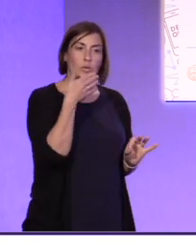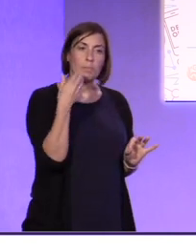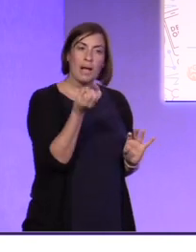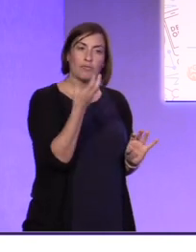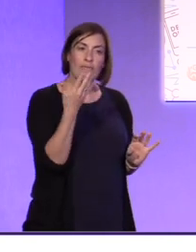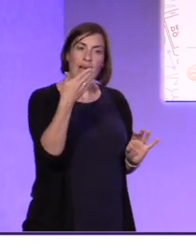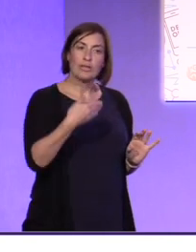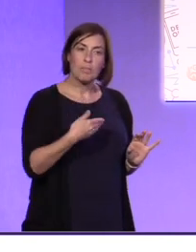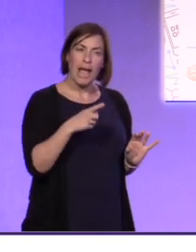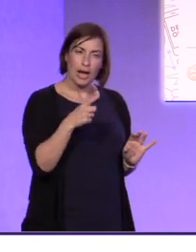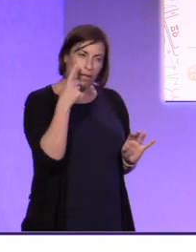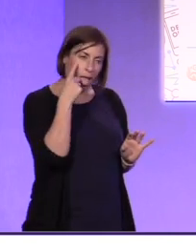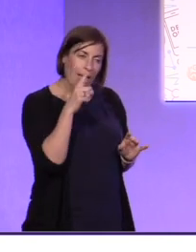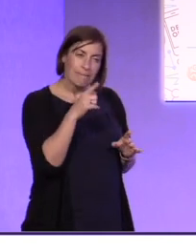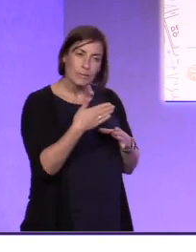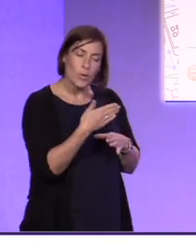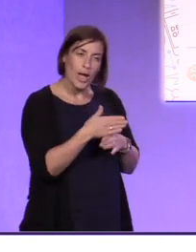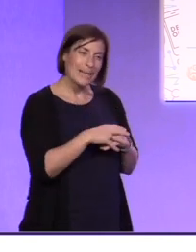page and seeing if that works?